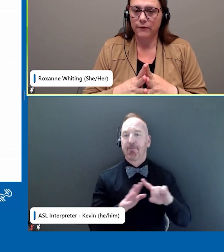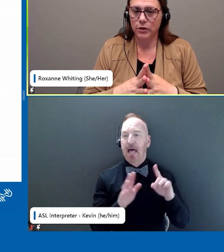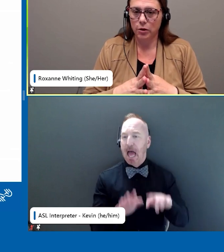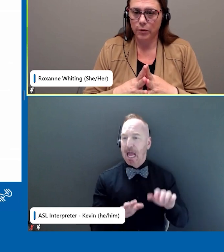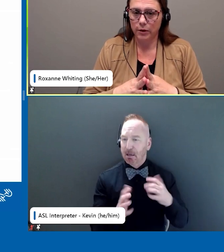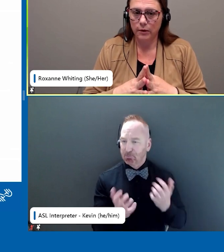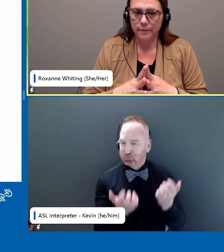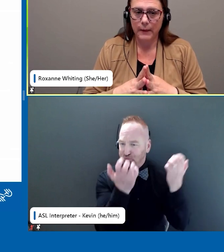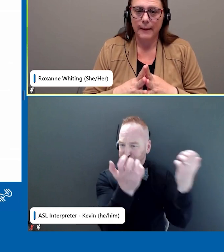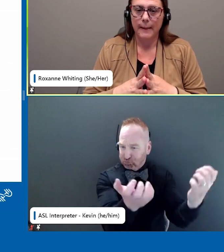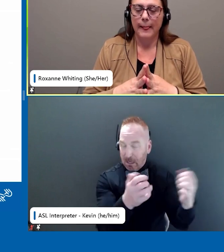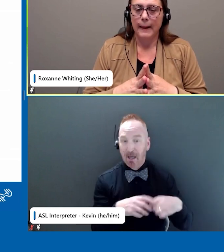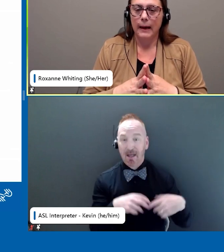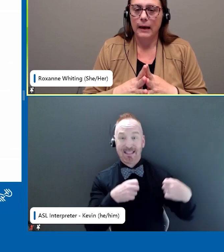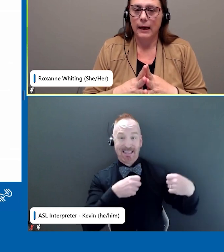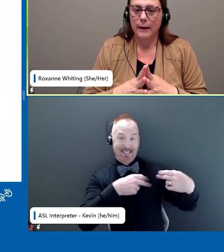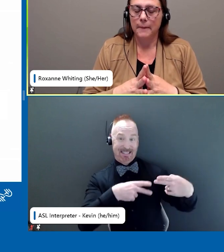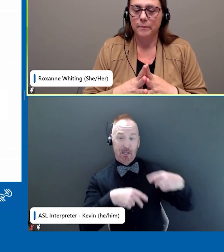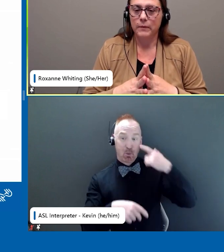a deaf interpreter.